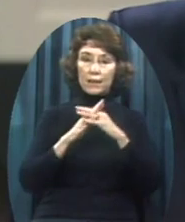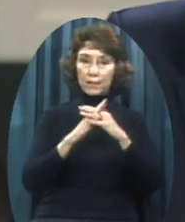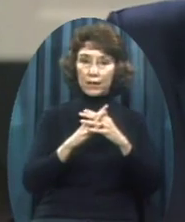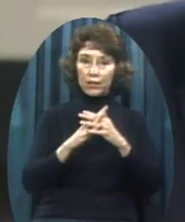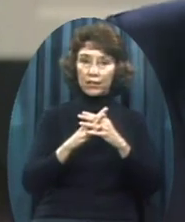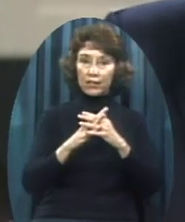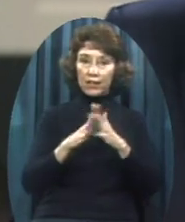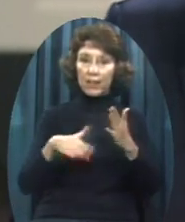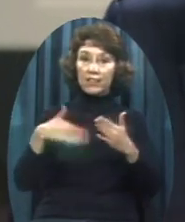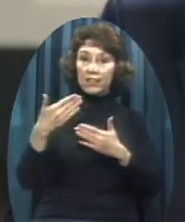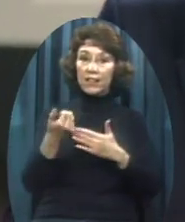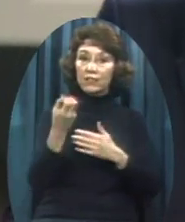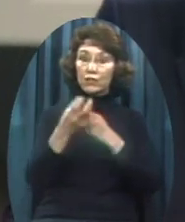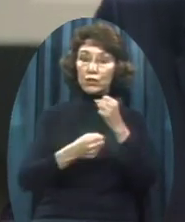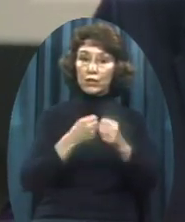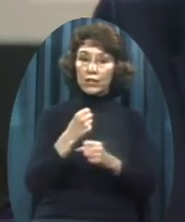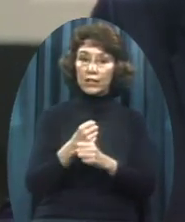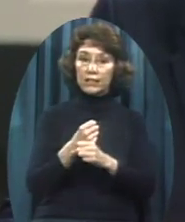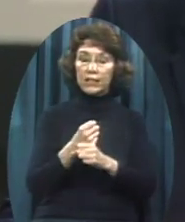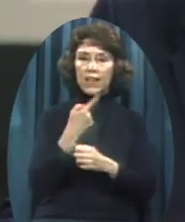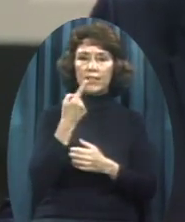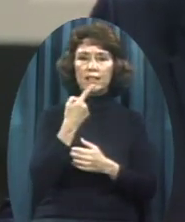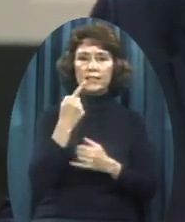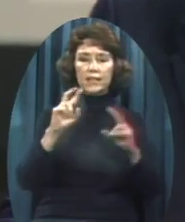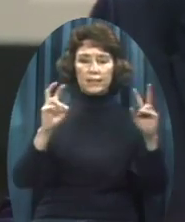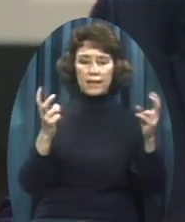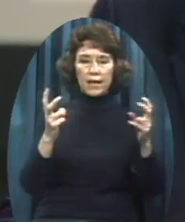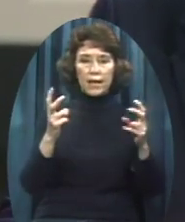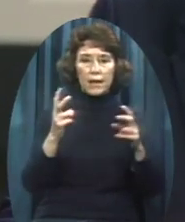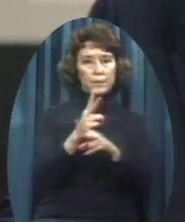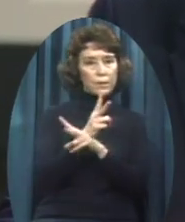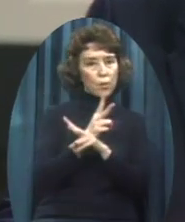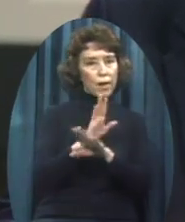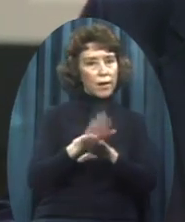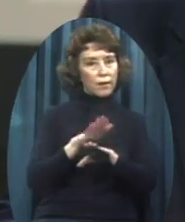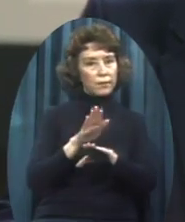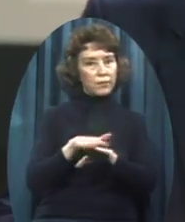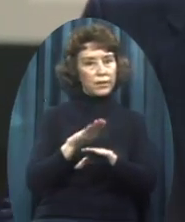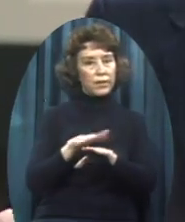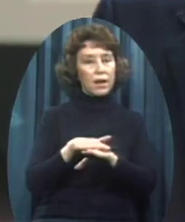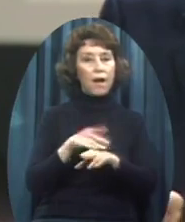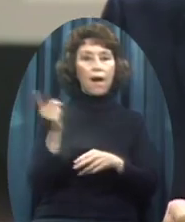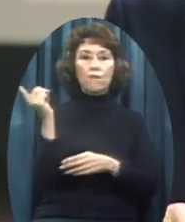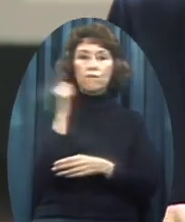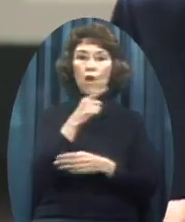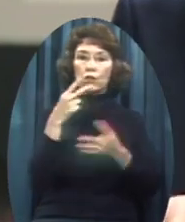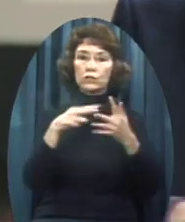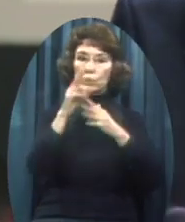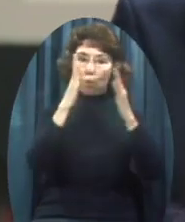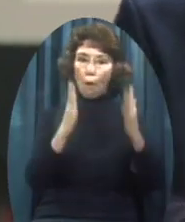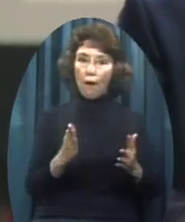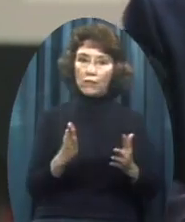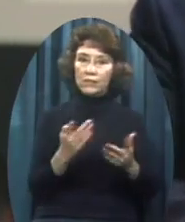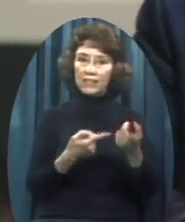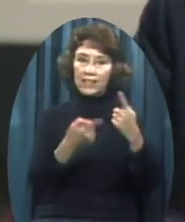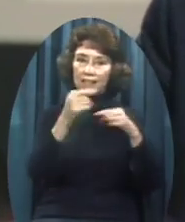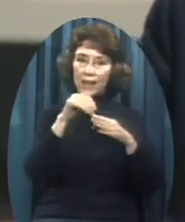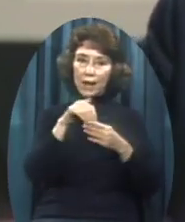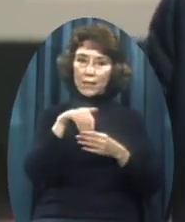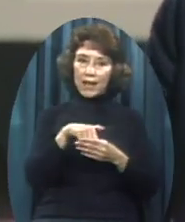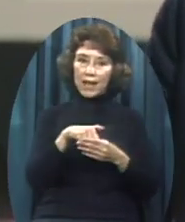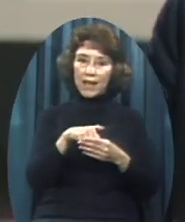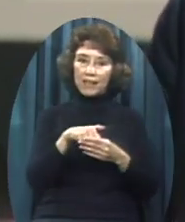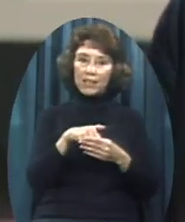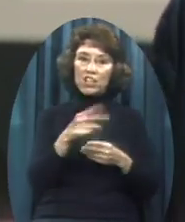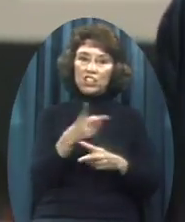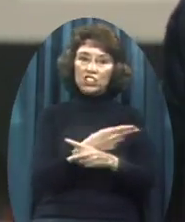15, beware of false prophets which come to you in sheep's clothing. Inwardly, they are ravening wolves. You know who our